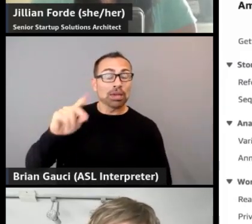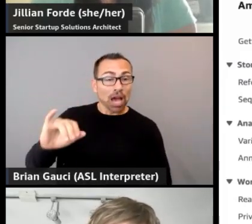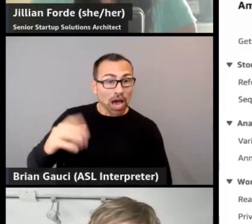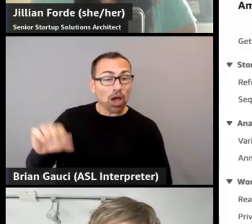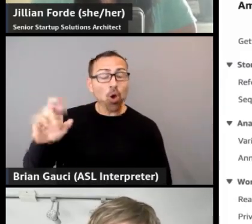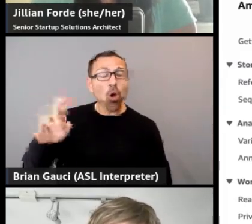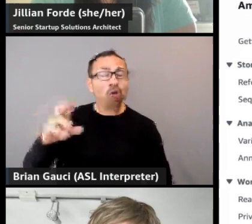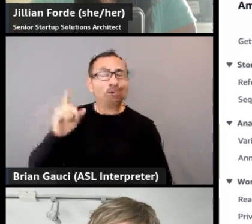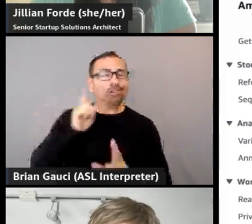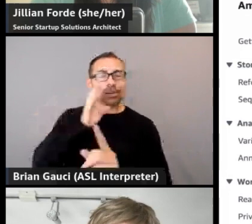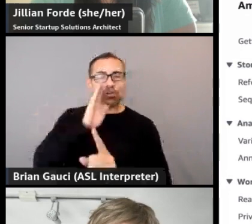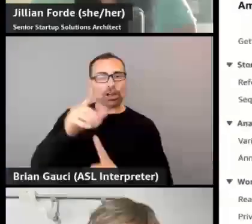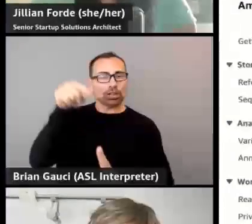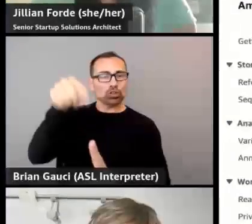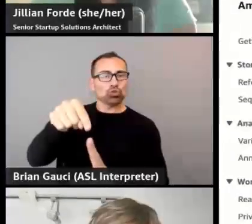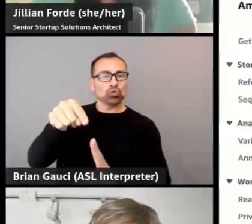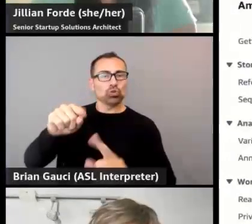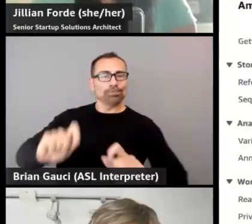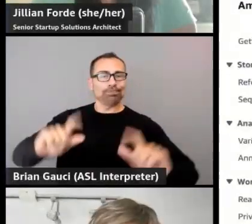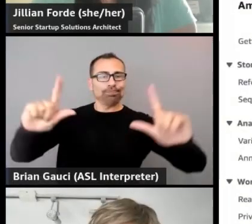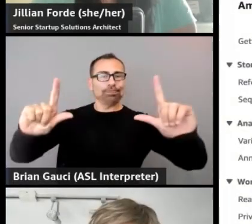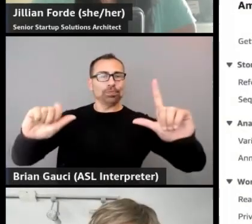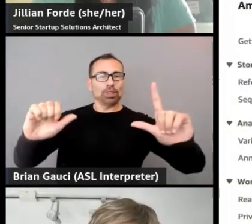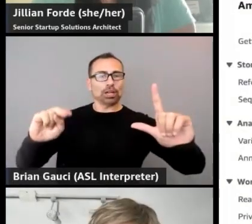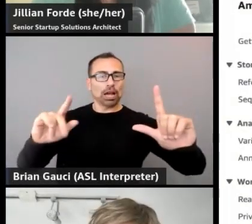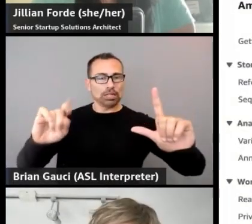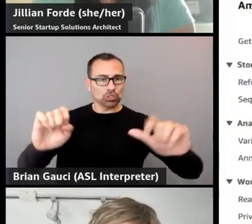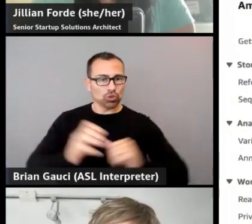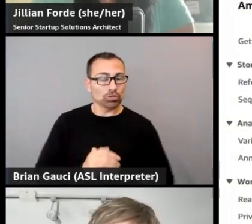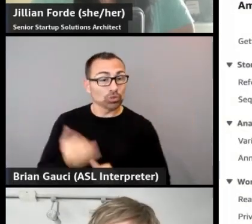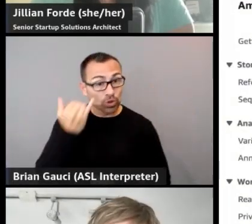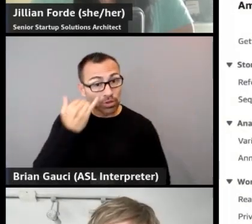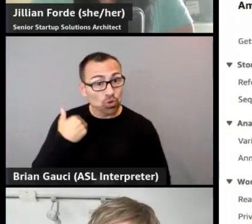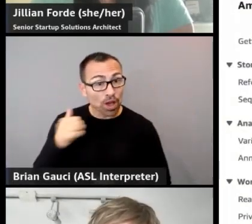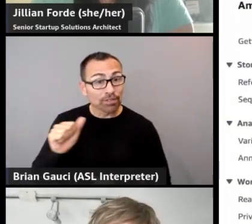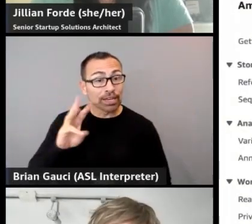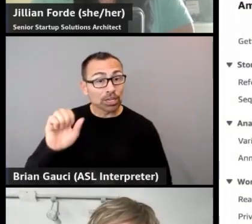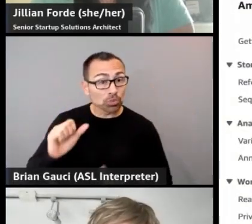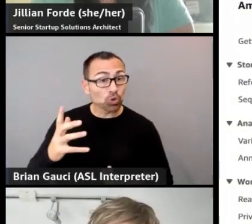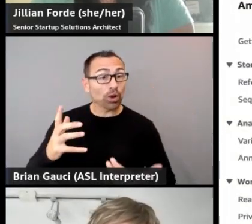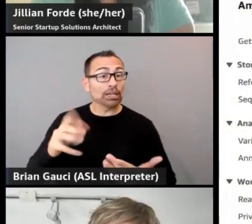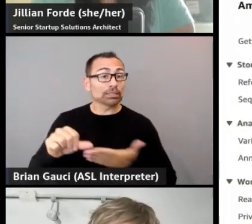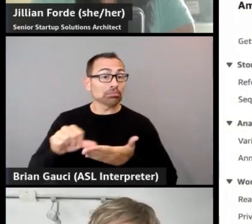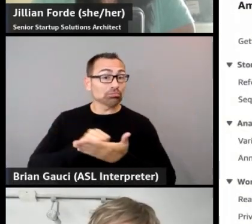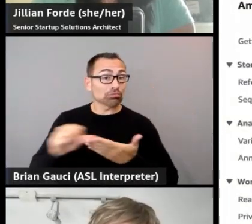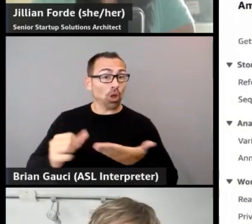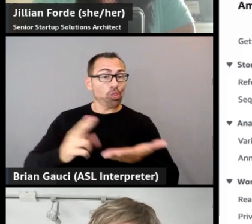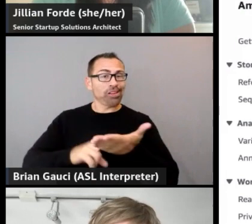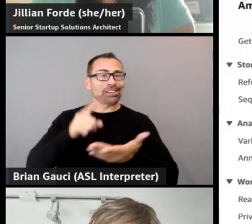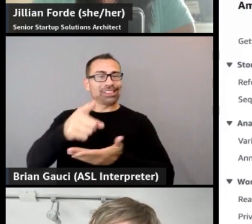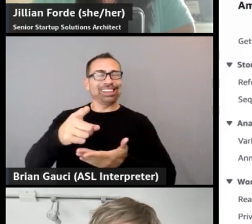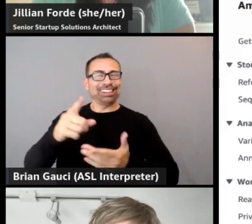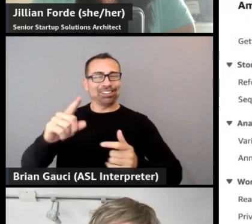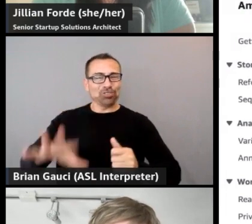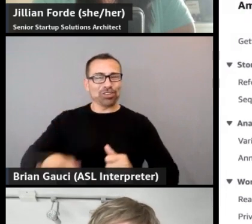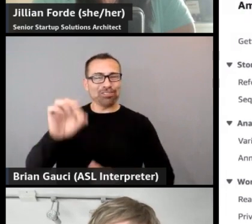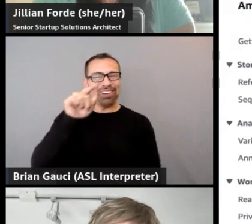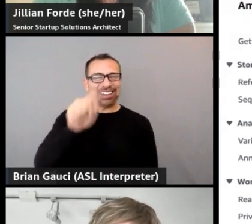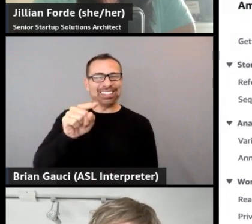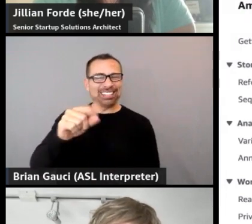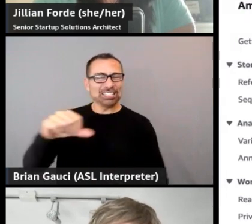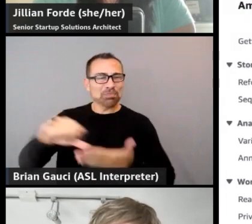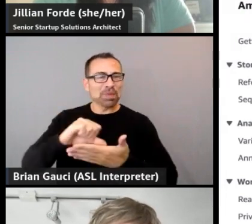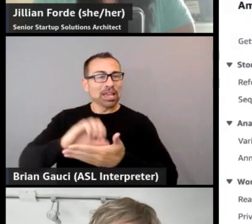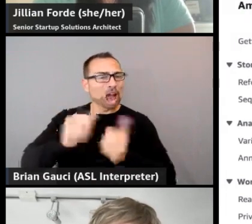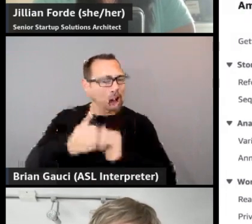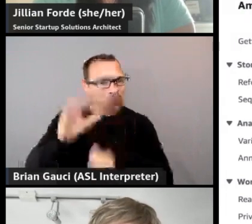so if you have an AWS account, log in, search for Amazon Omics, and you'll be able to land on this page here to get started.